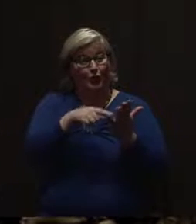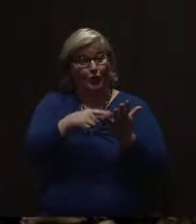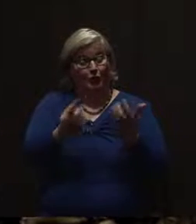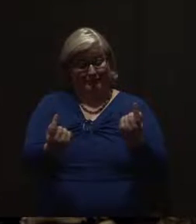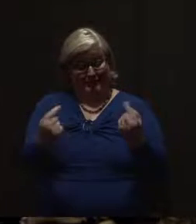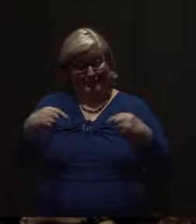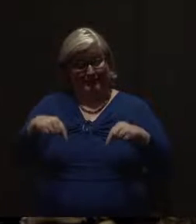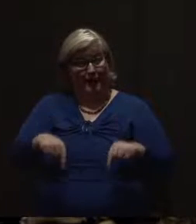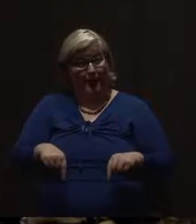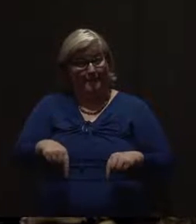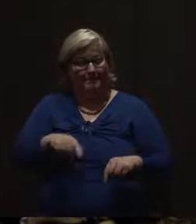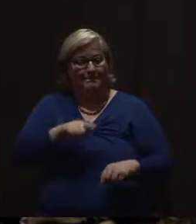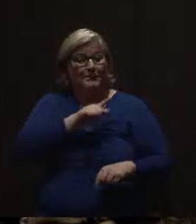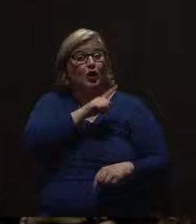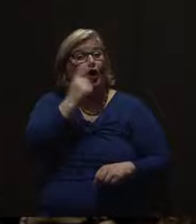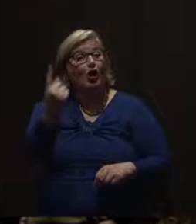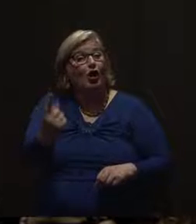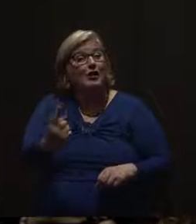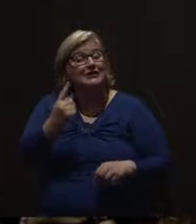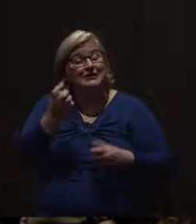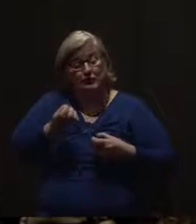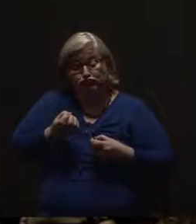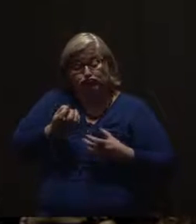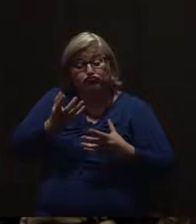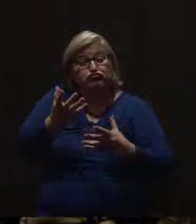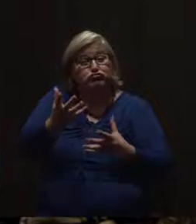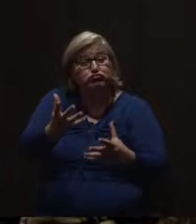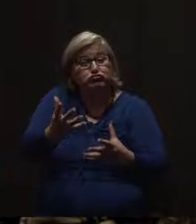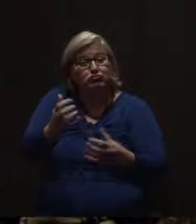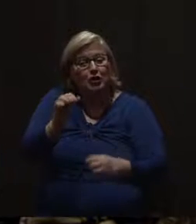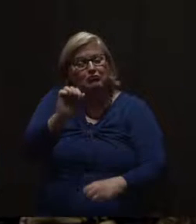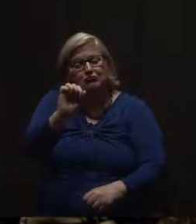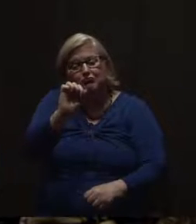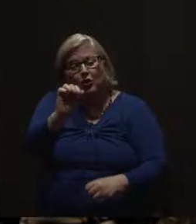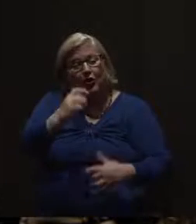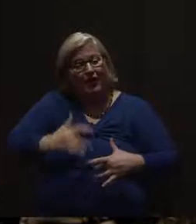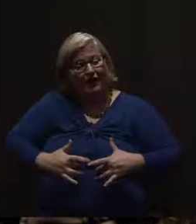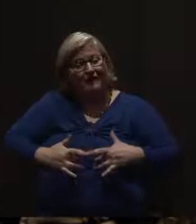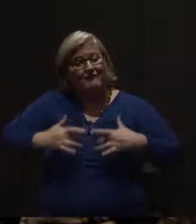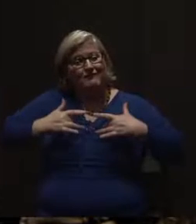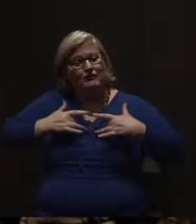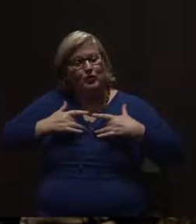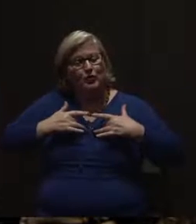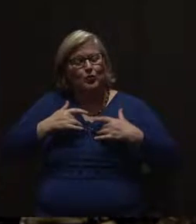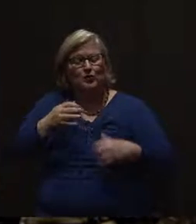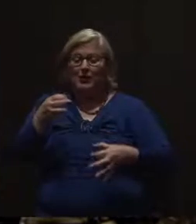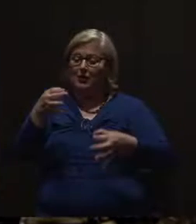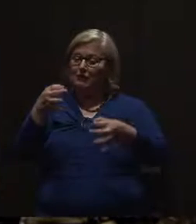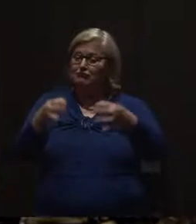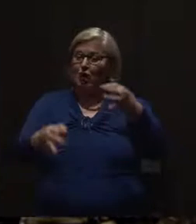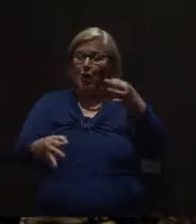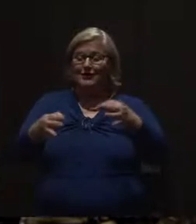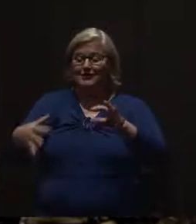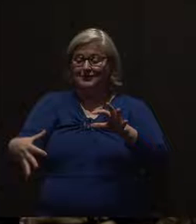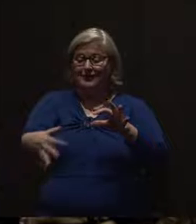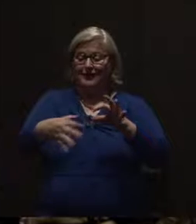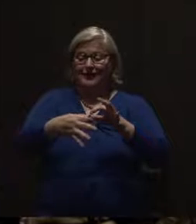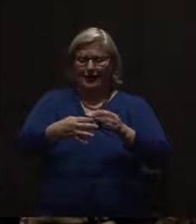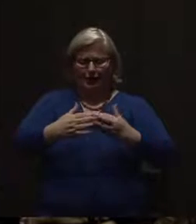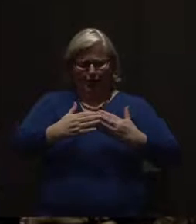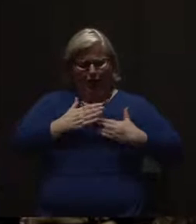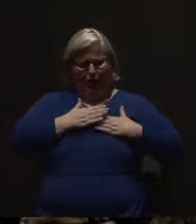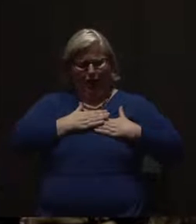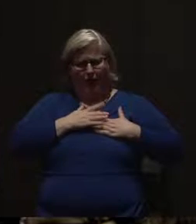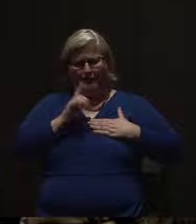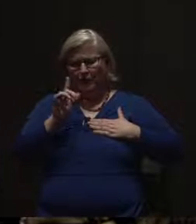evening. She will share the lecture with us, Politics and What Love Got to Do with It. And I